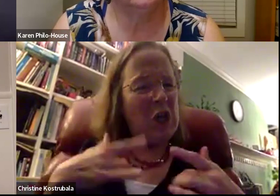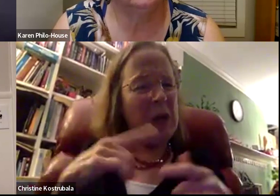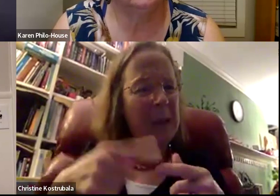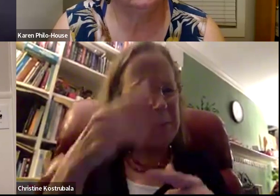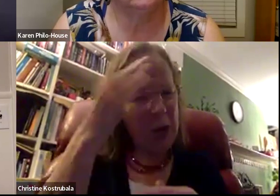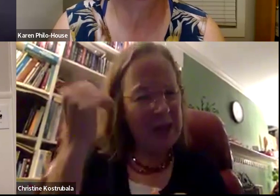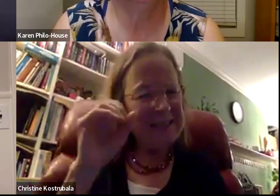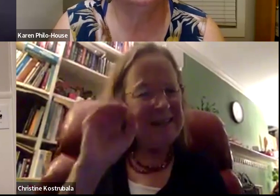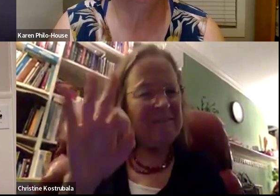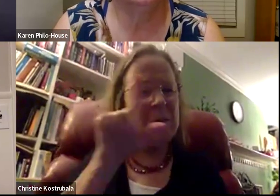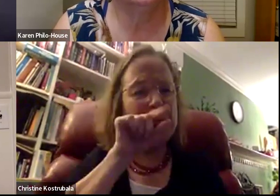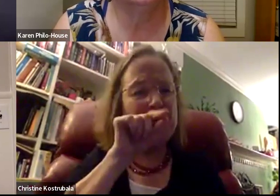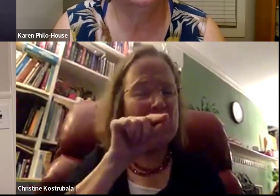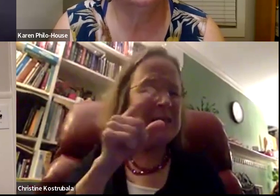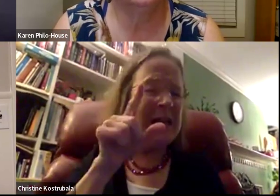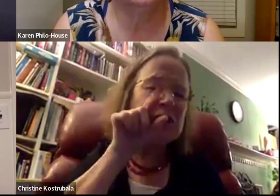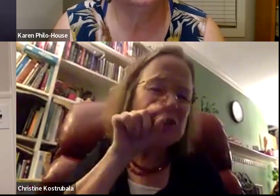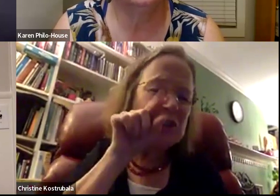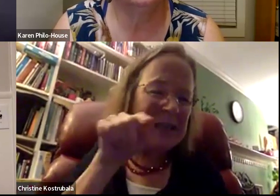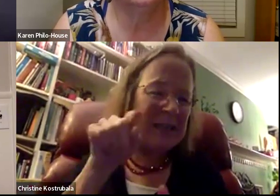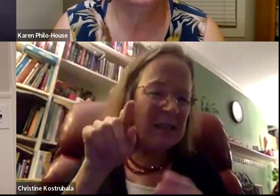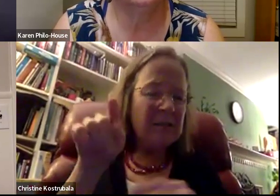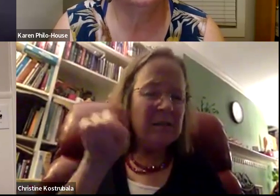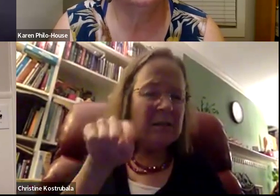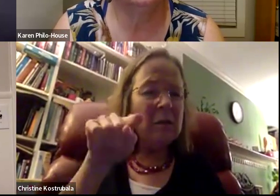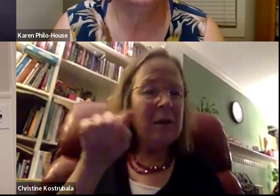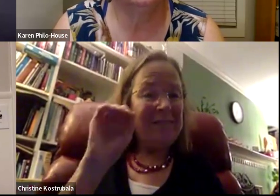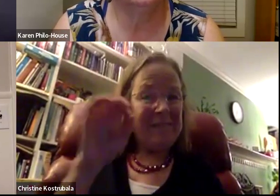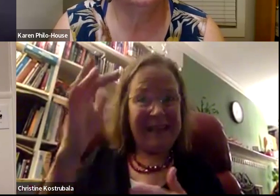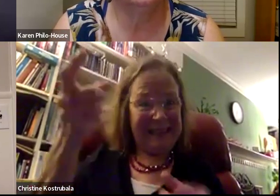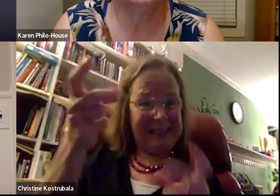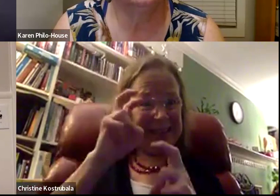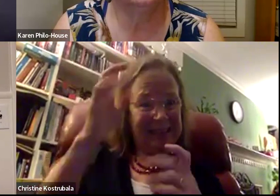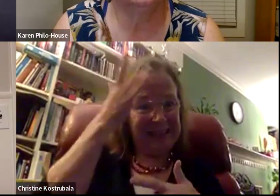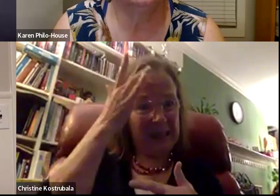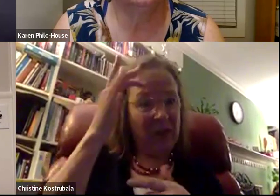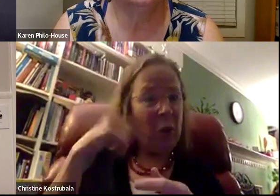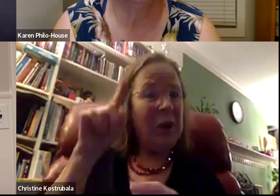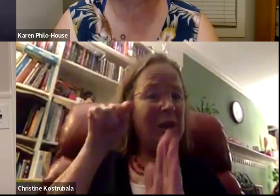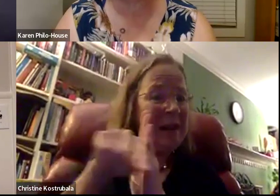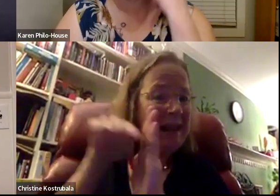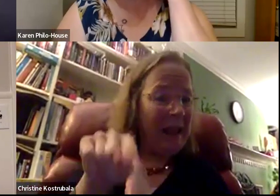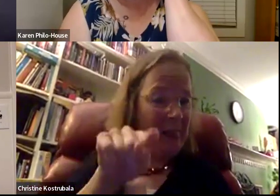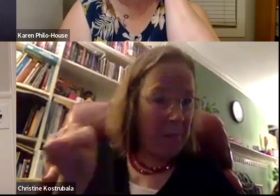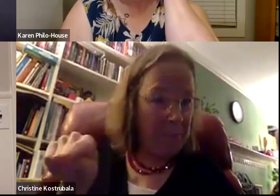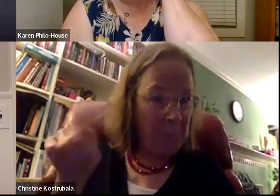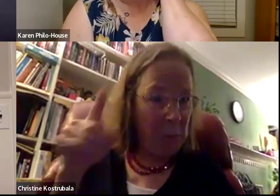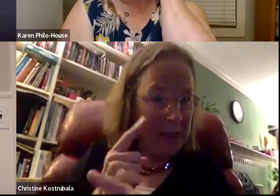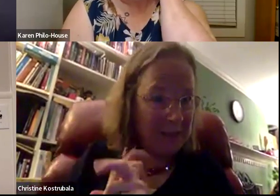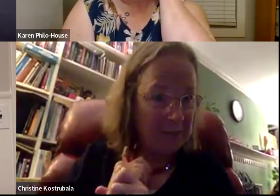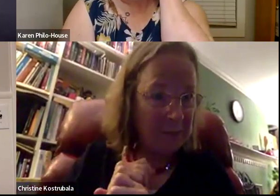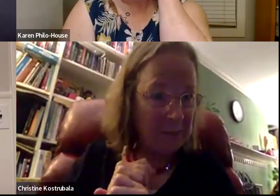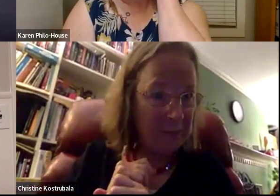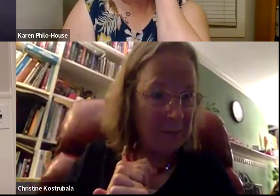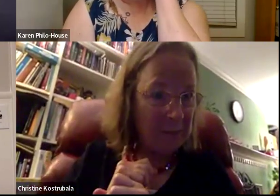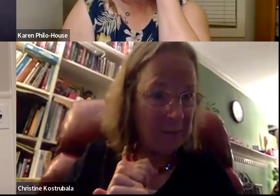avian flu, is that something we should be concerned about because of the chickens? I mean, is that something that we could